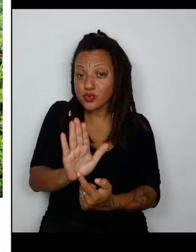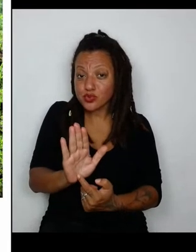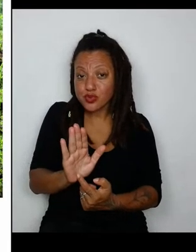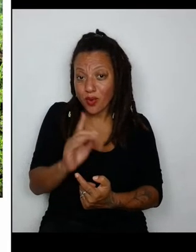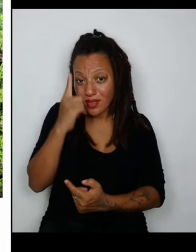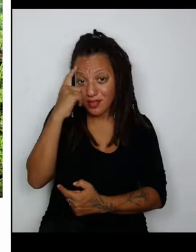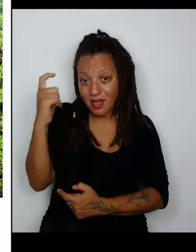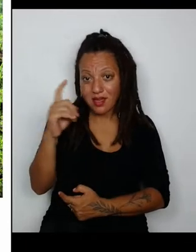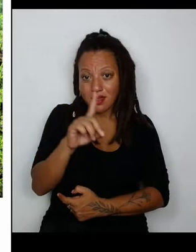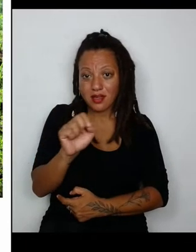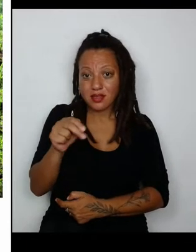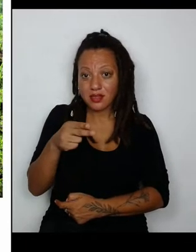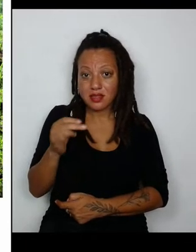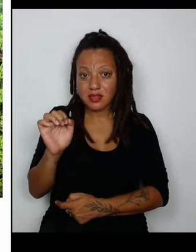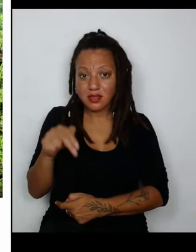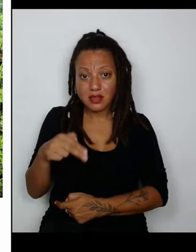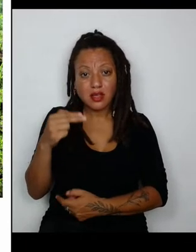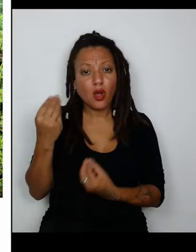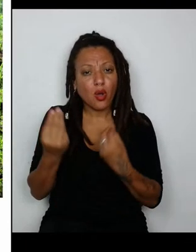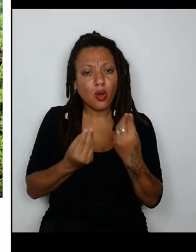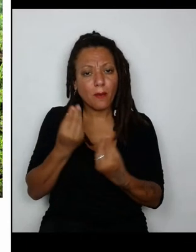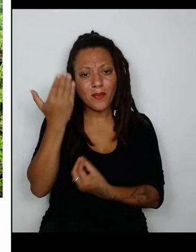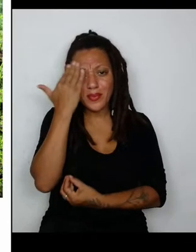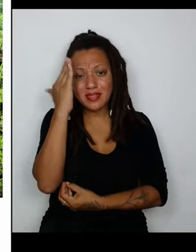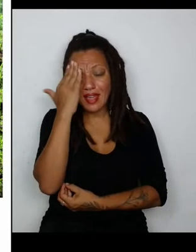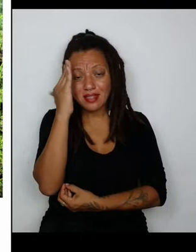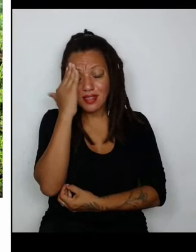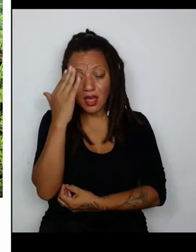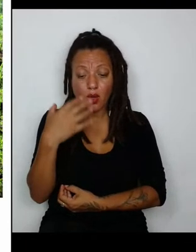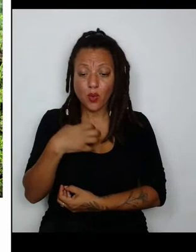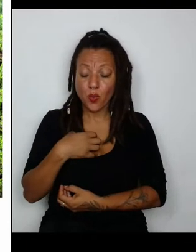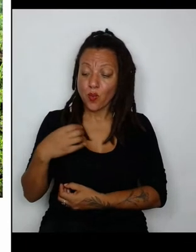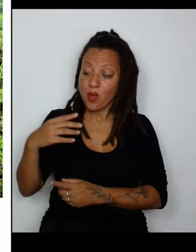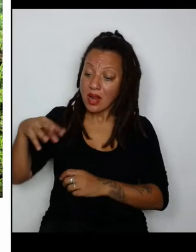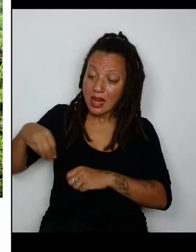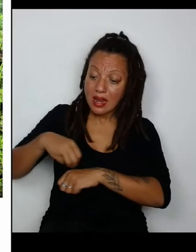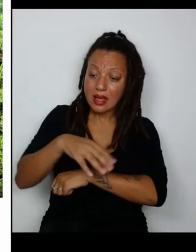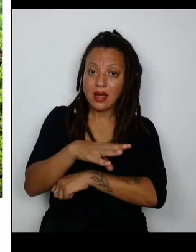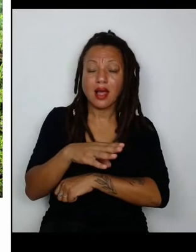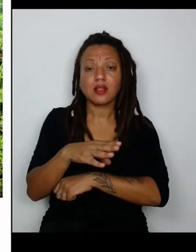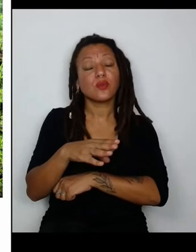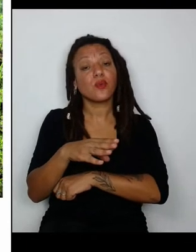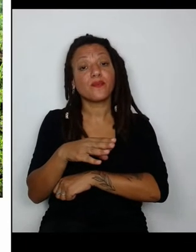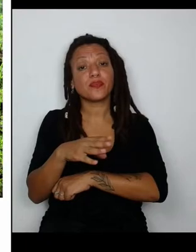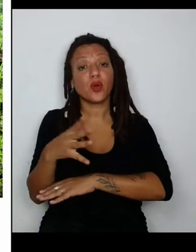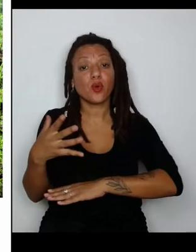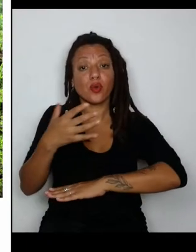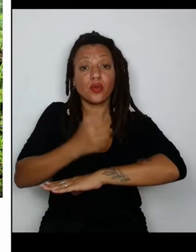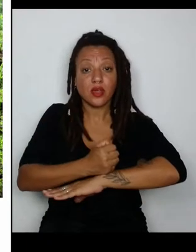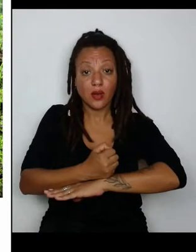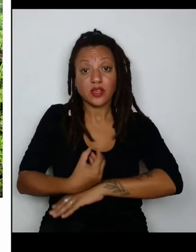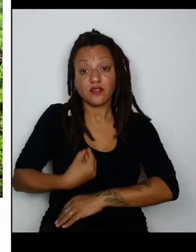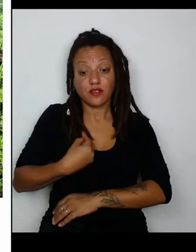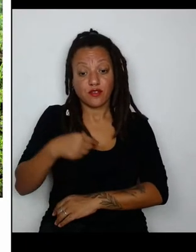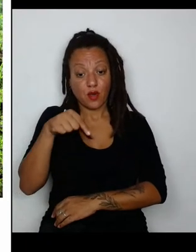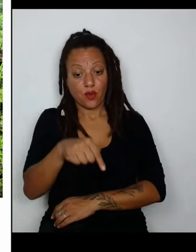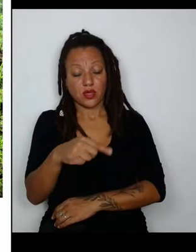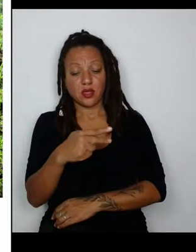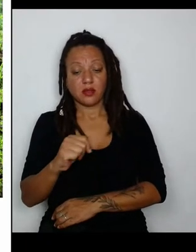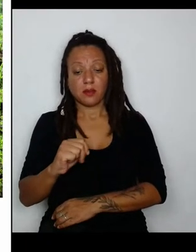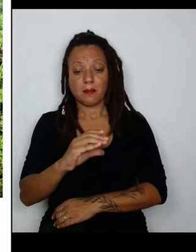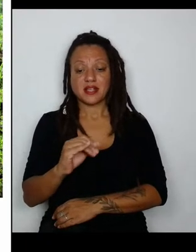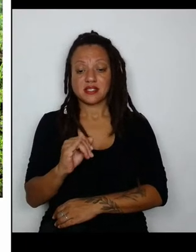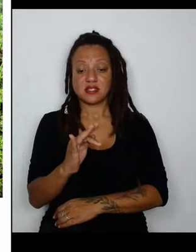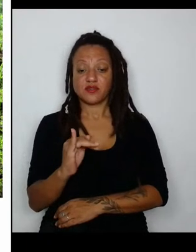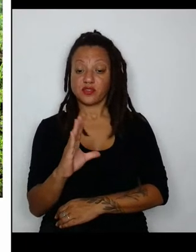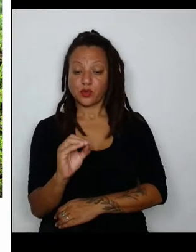contemporary inhabitant of the pacific at the very least his bones so far as we know are still there in